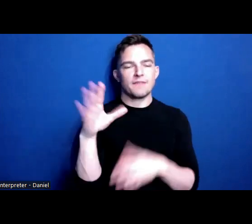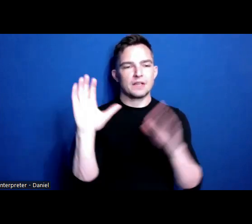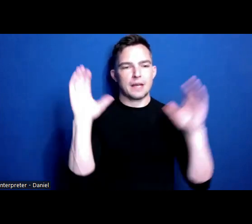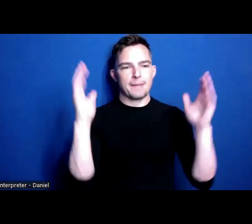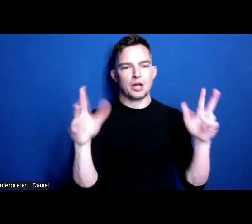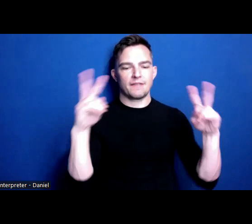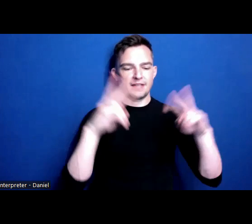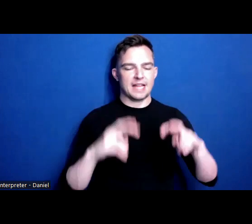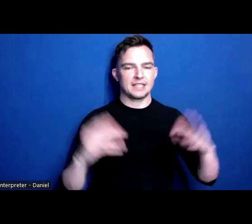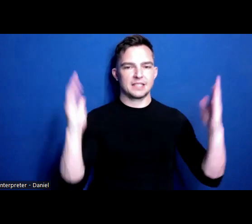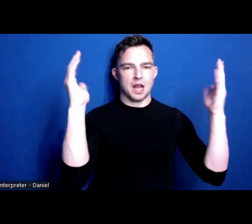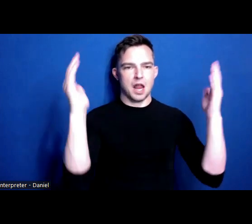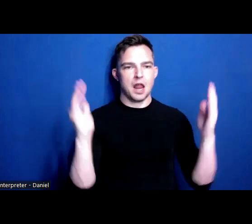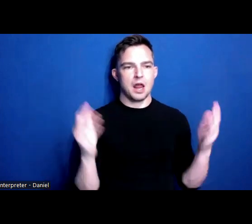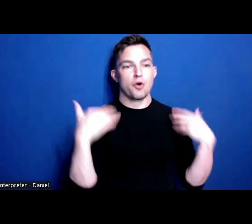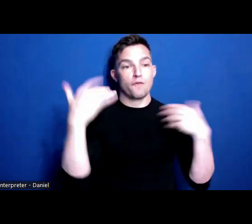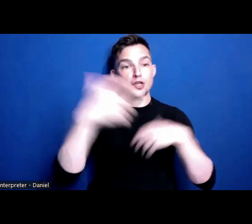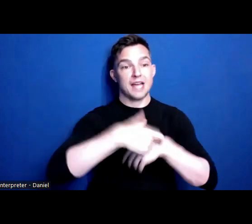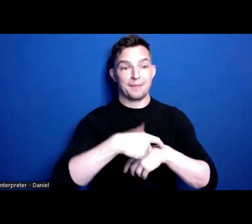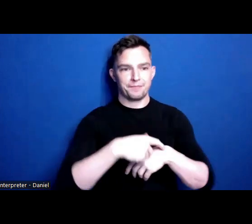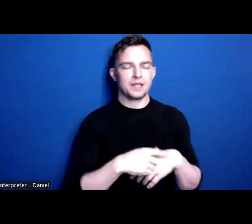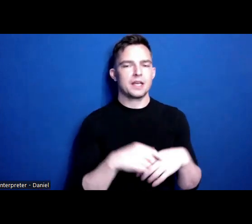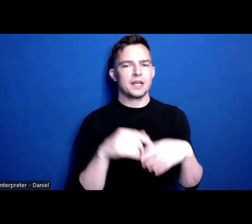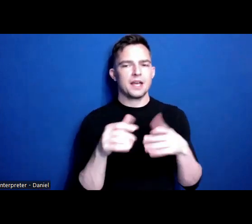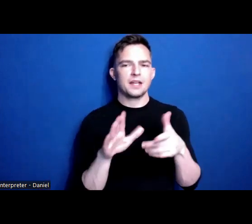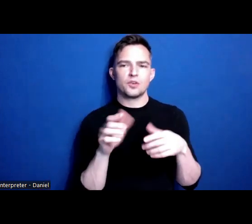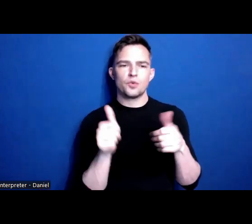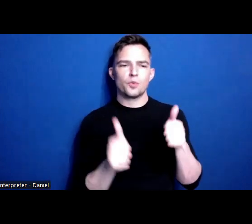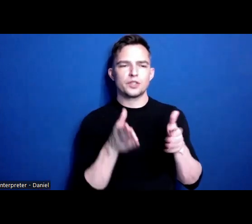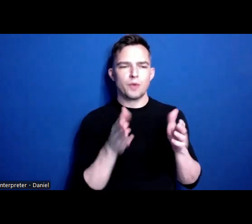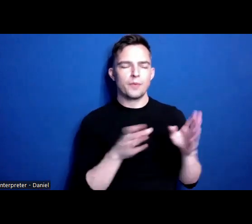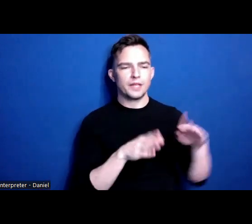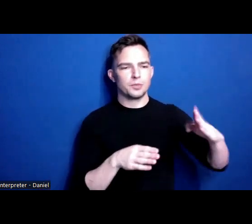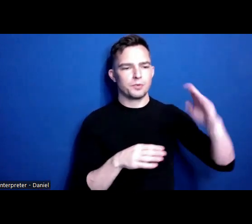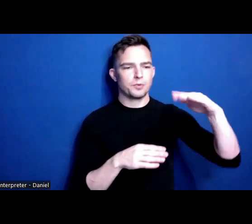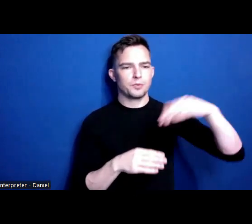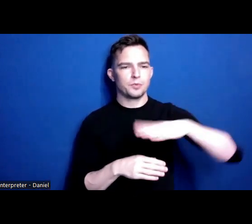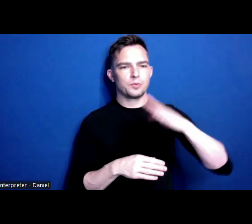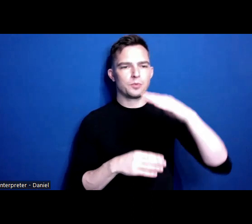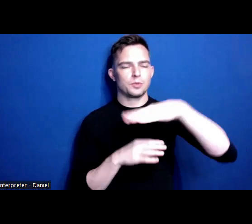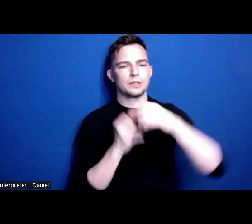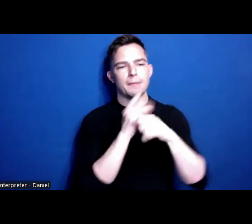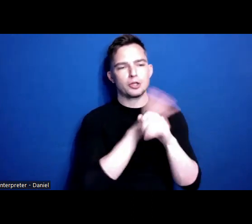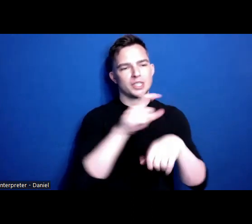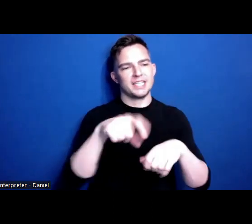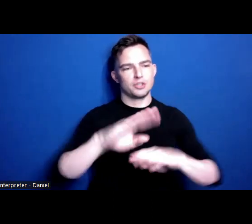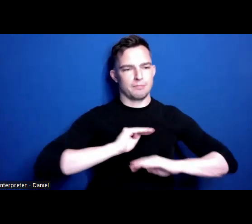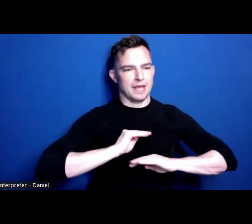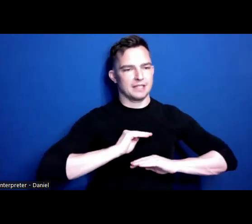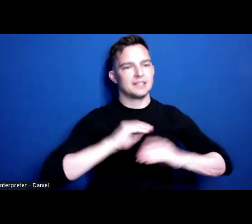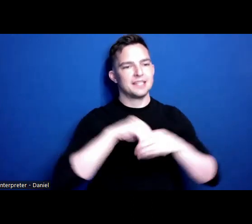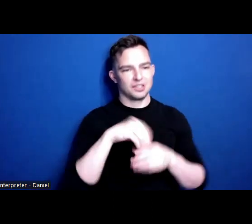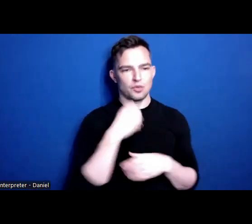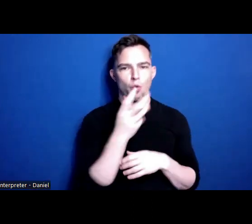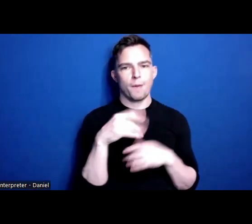analysis over time and understanding which way we may need to pivot in order to ensure that needs are met through the warm line, and